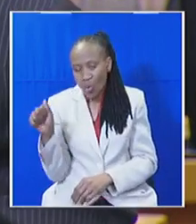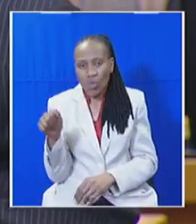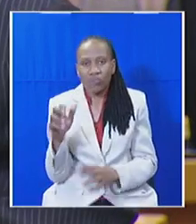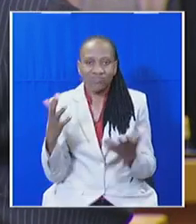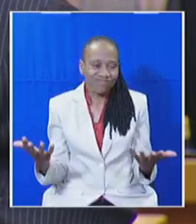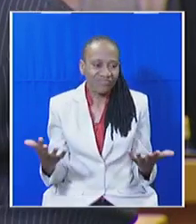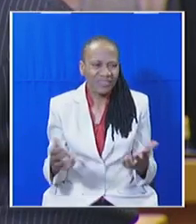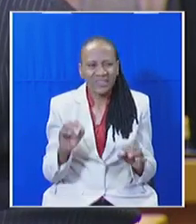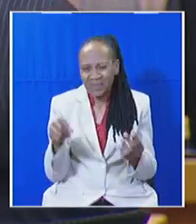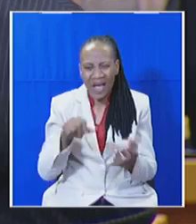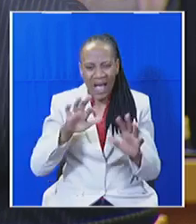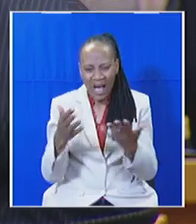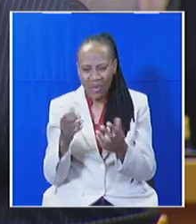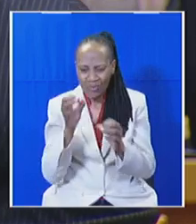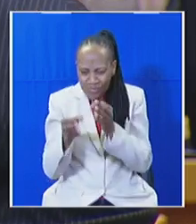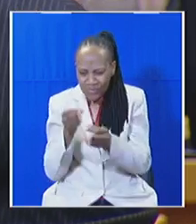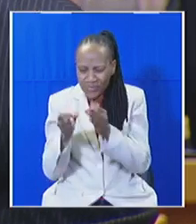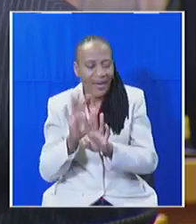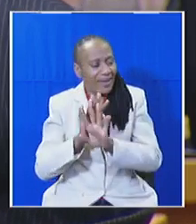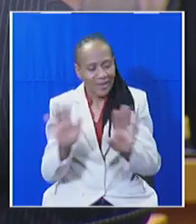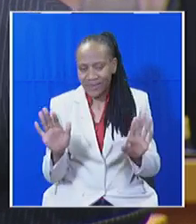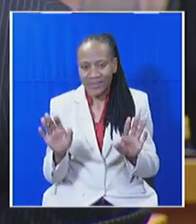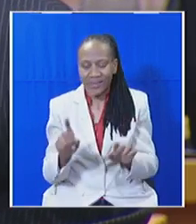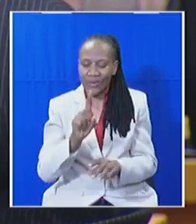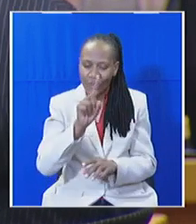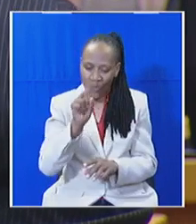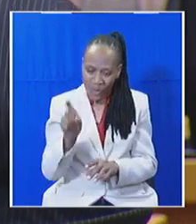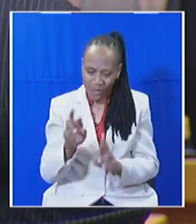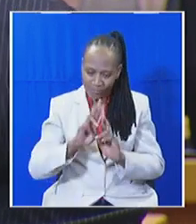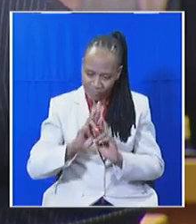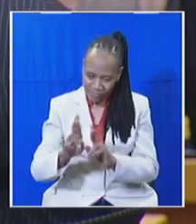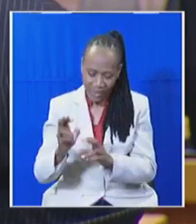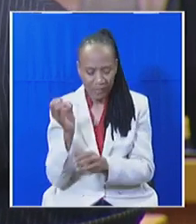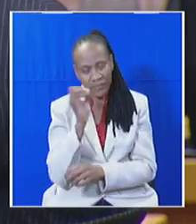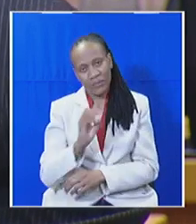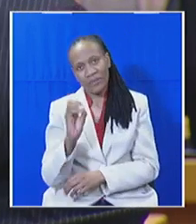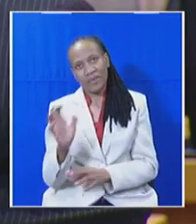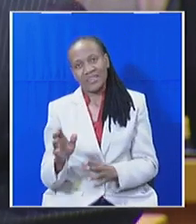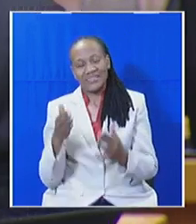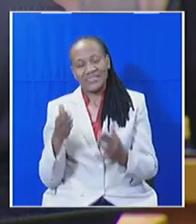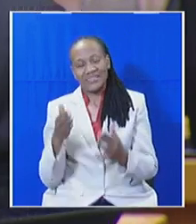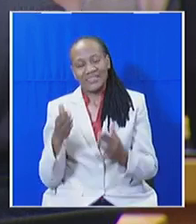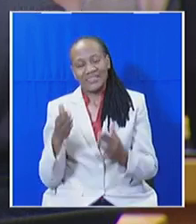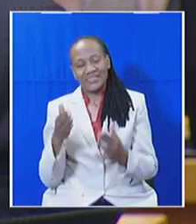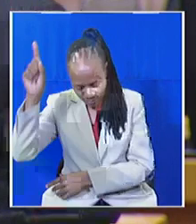waffle with cream and chocolate. Madam on it. Speaker. It asked No. for Madam a Speaker. specific Madam specific Speaker. question.